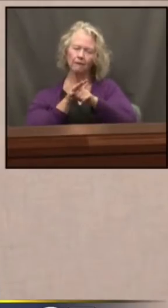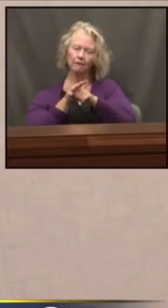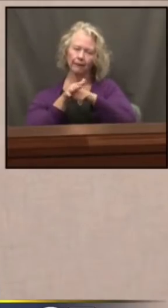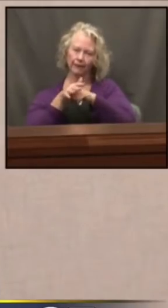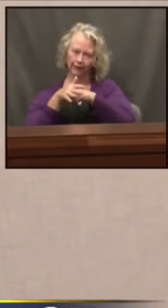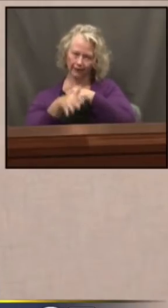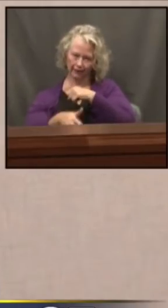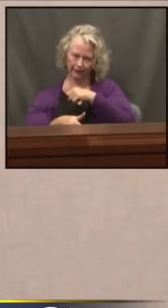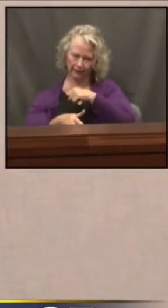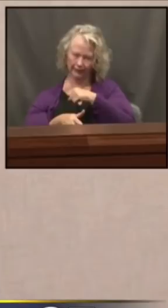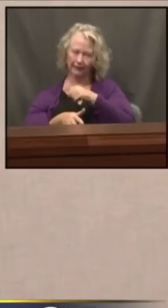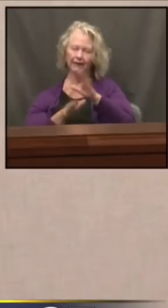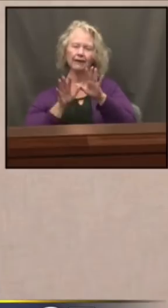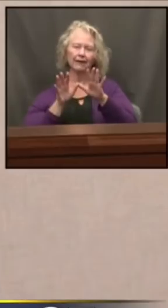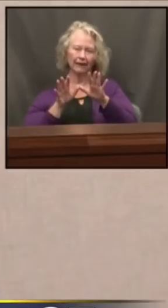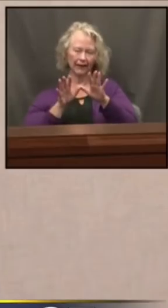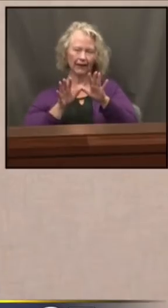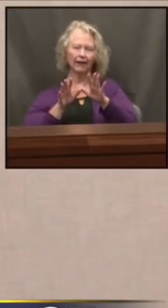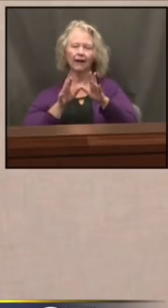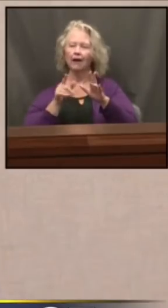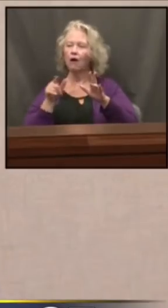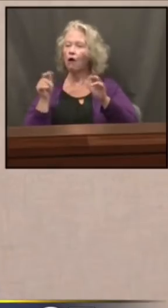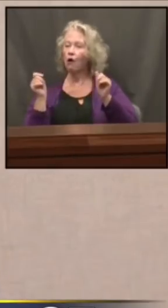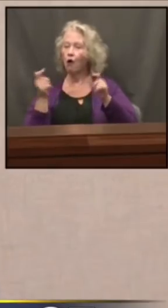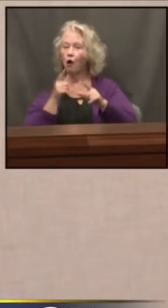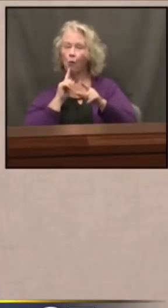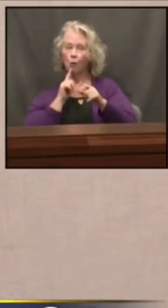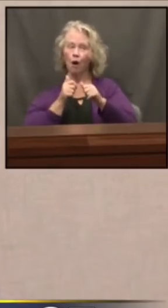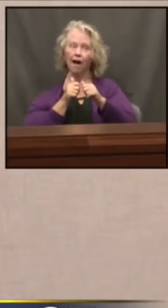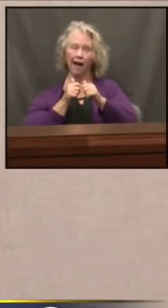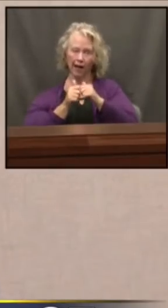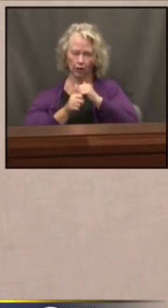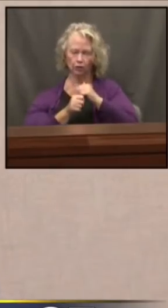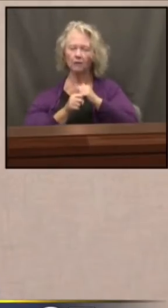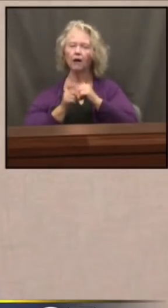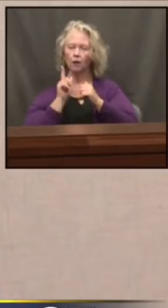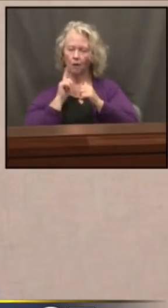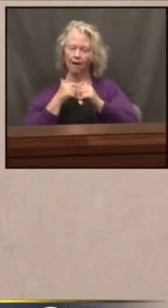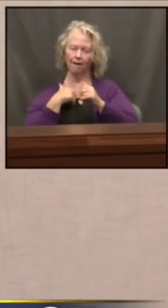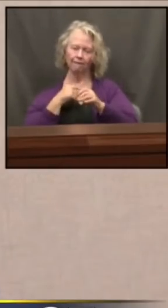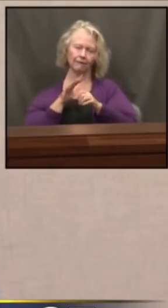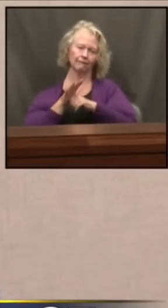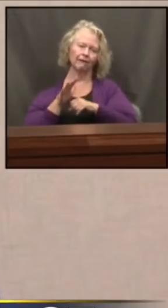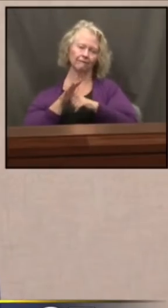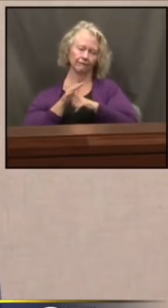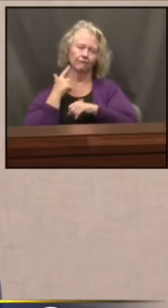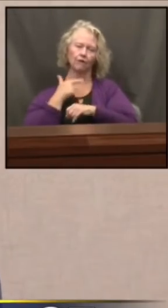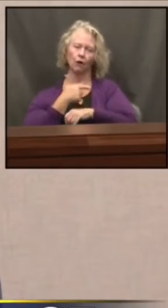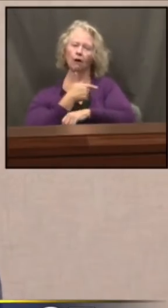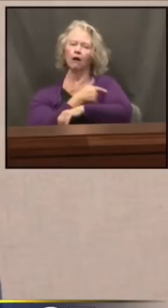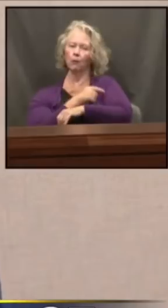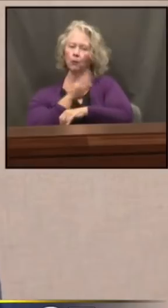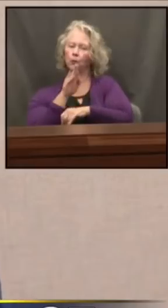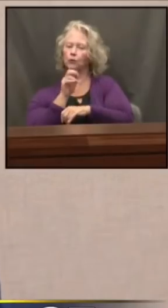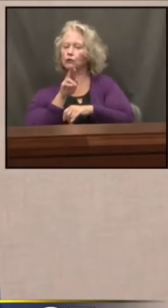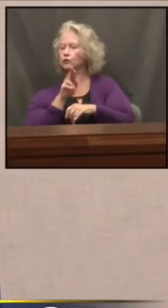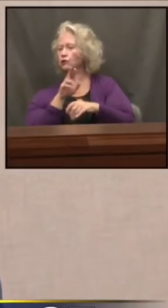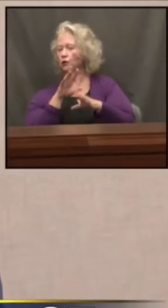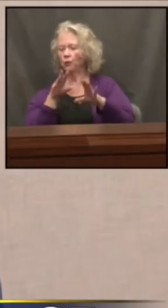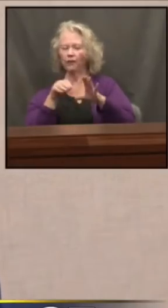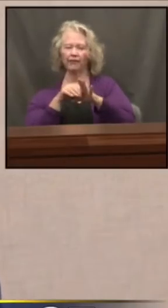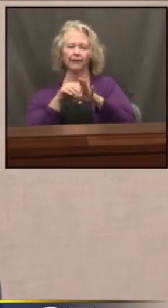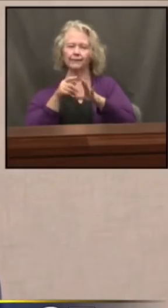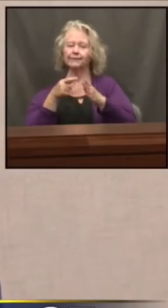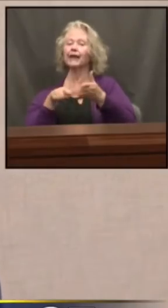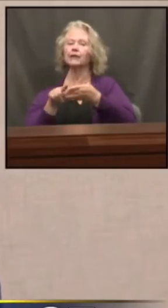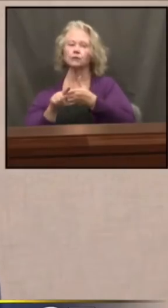now where everyone who's eligible, we're quite confident will have plenty of opportunity to get a booster dose within the next week, by next weekend